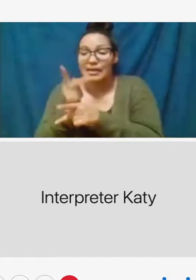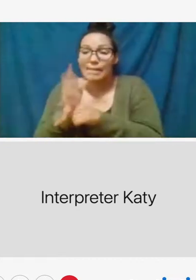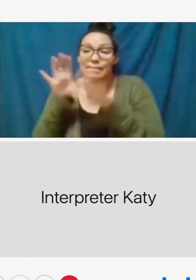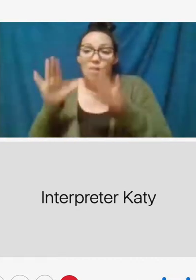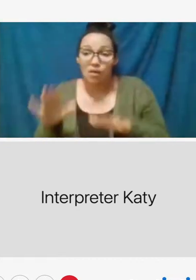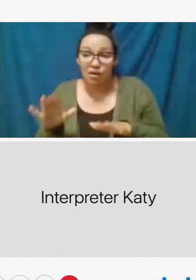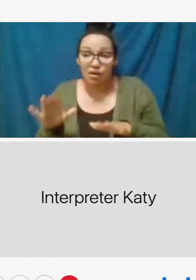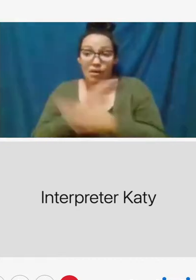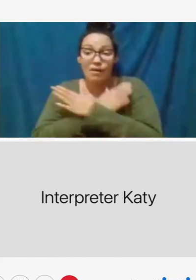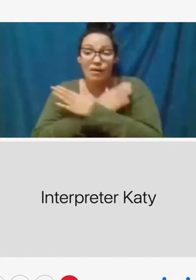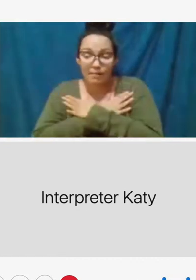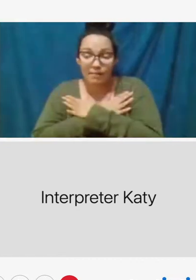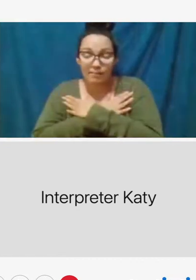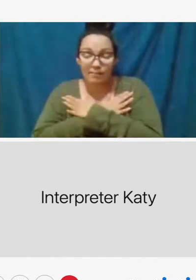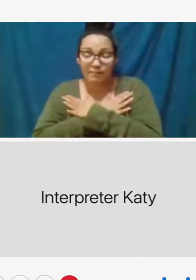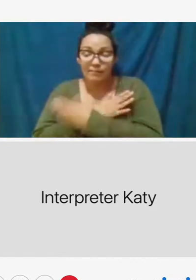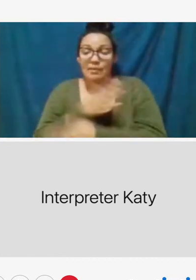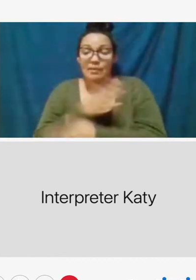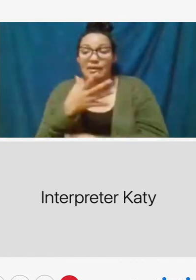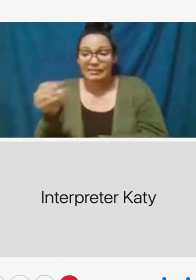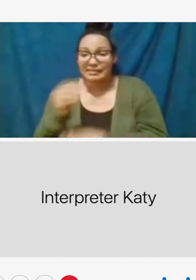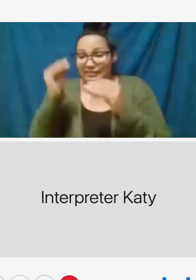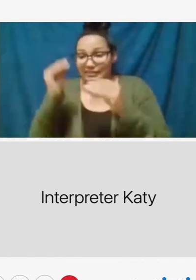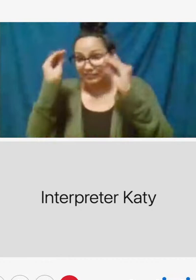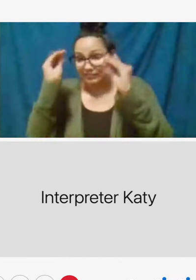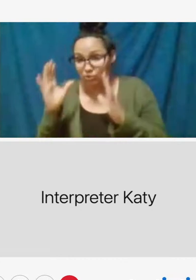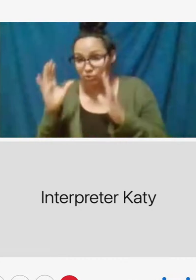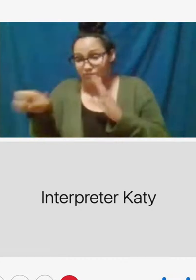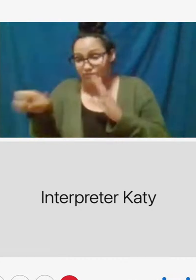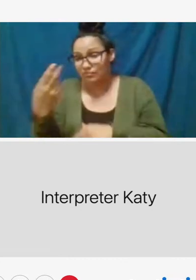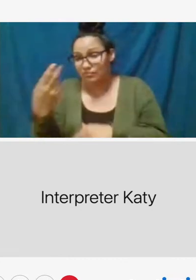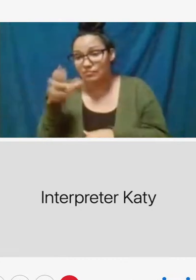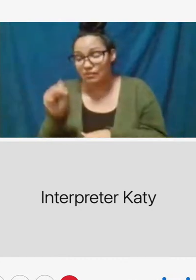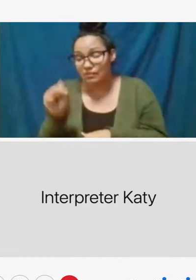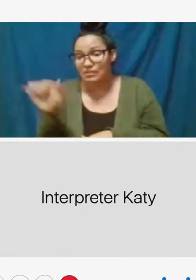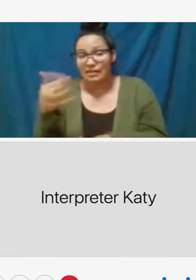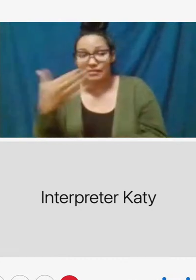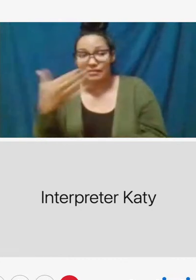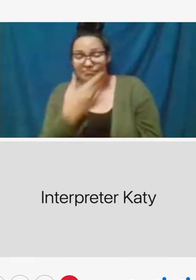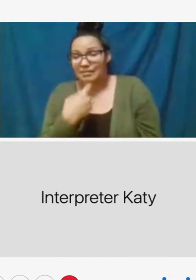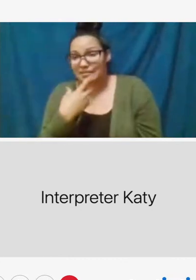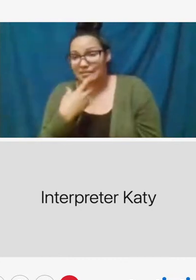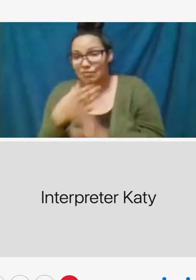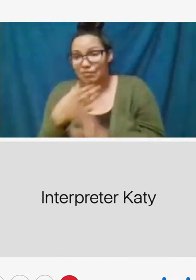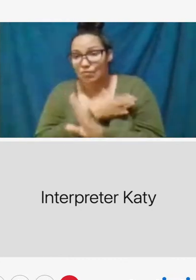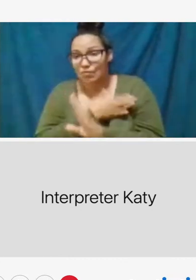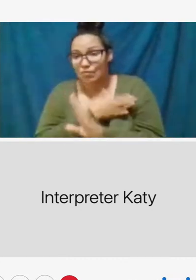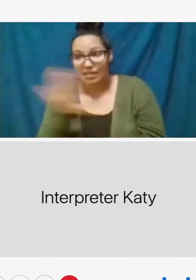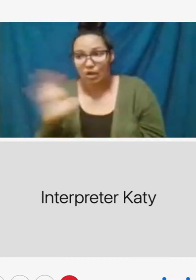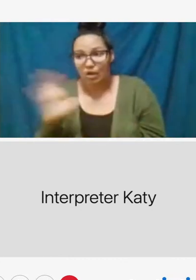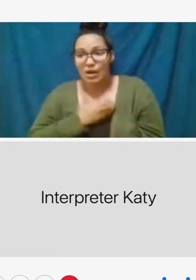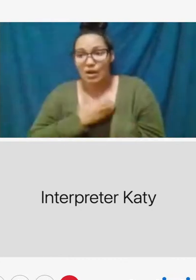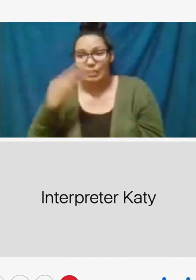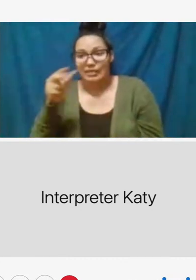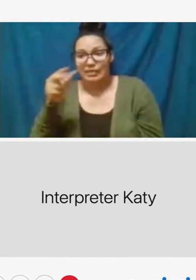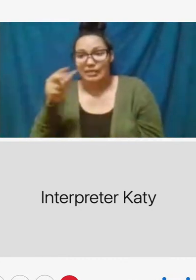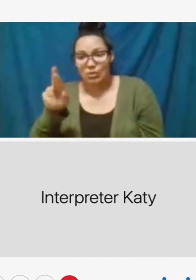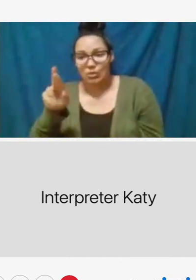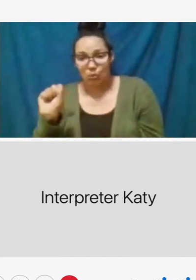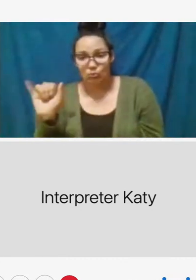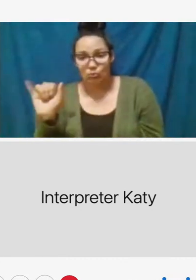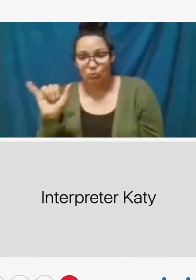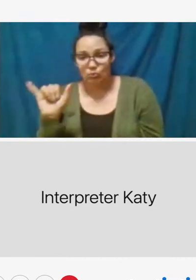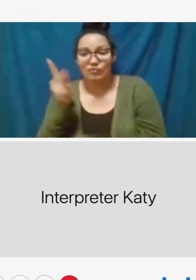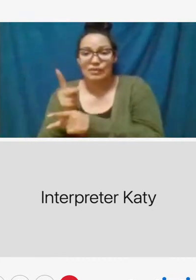teachers the other Heroes as Mr I said they are our heroes for keeping the students in in in